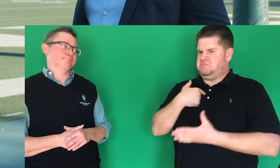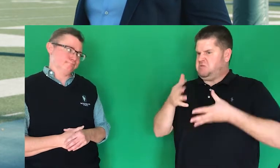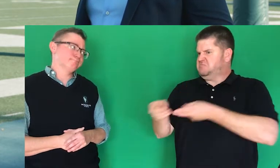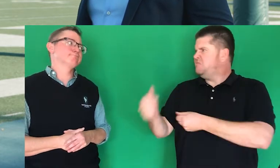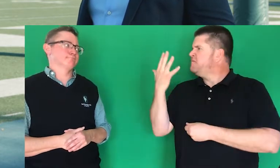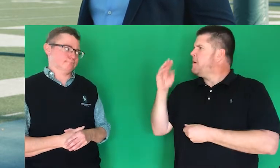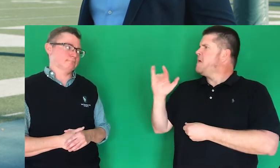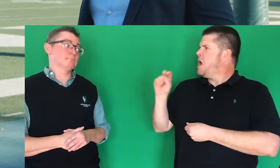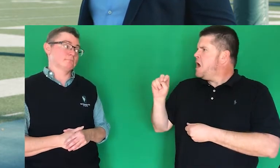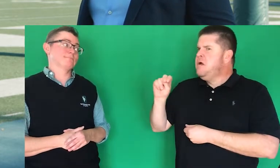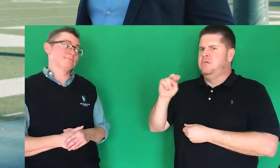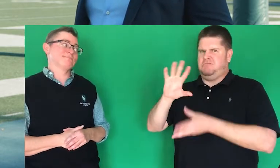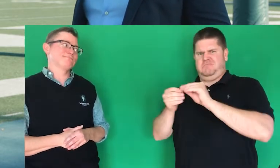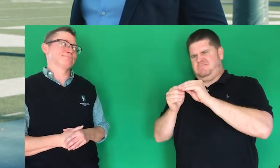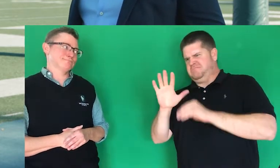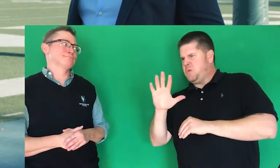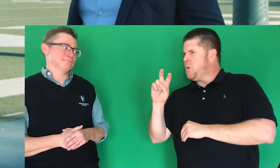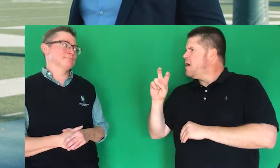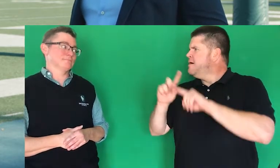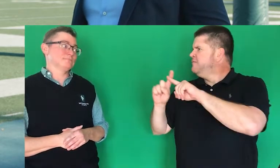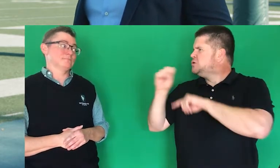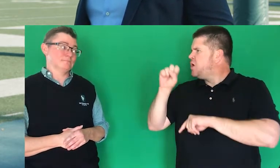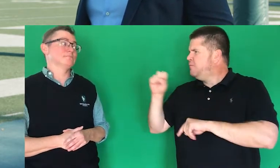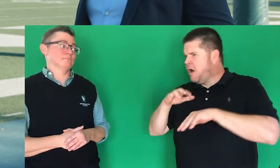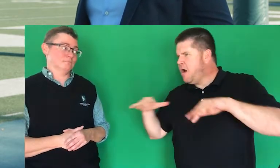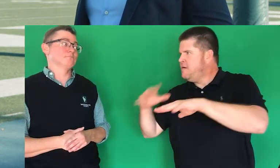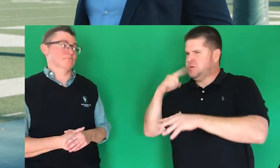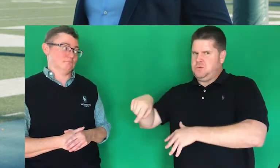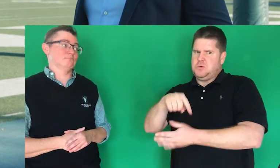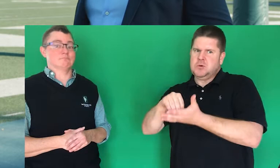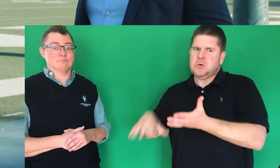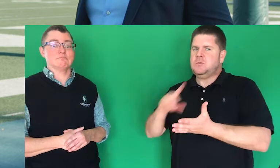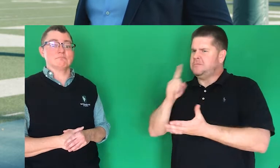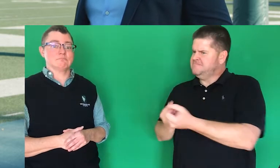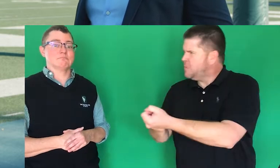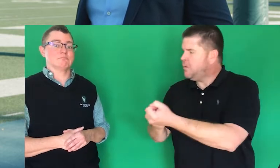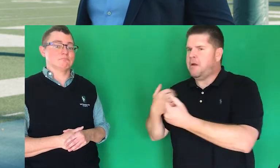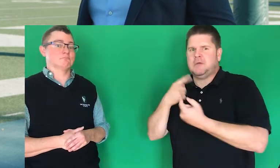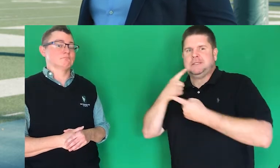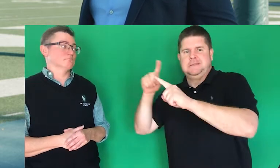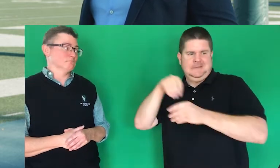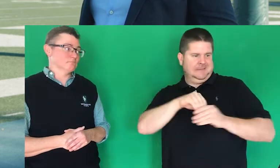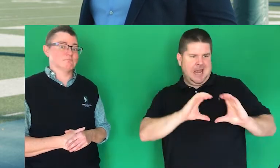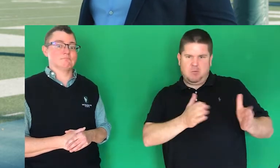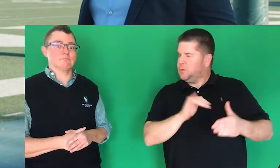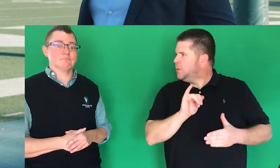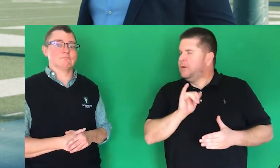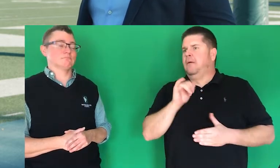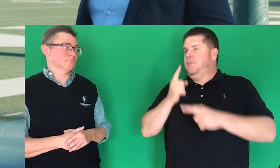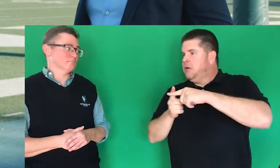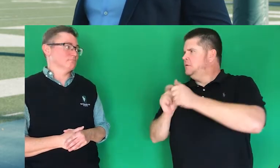million a year for student athlete scholarships, over 200 scholarships to support our student athletes getting an education and an opportunity to